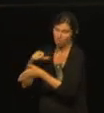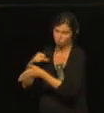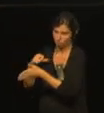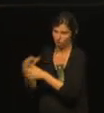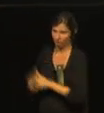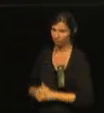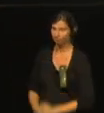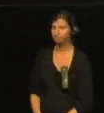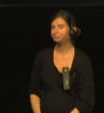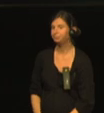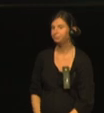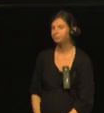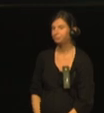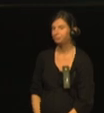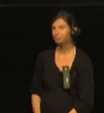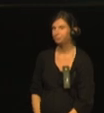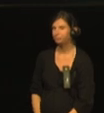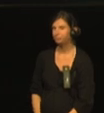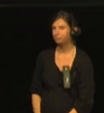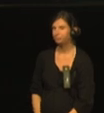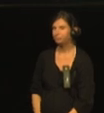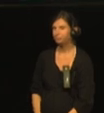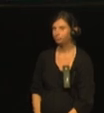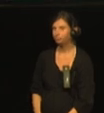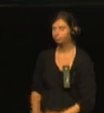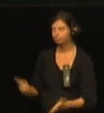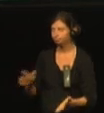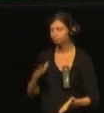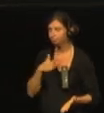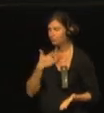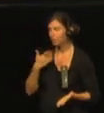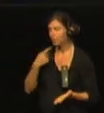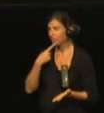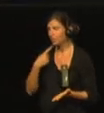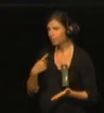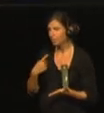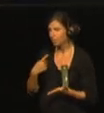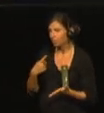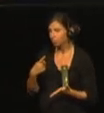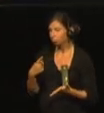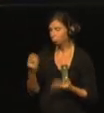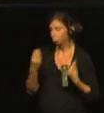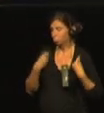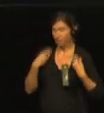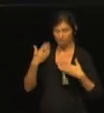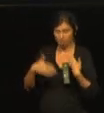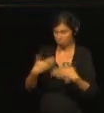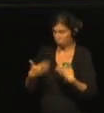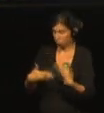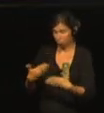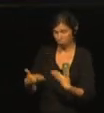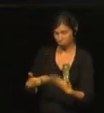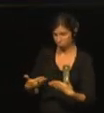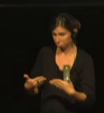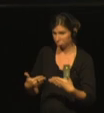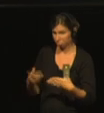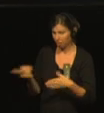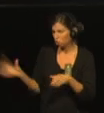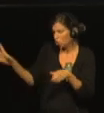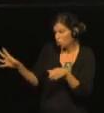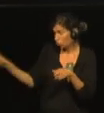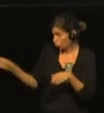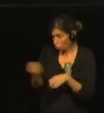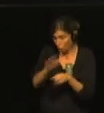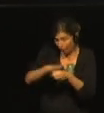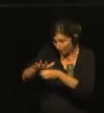And you could say that everyday life fits in all these domains. And